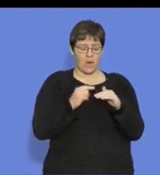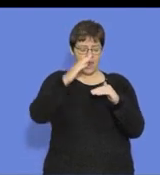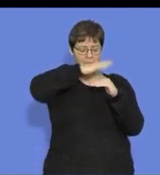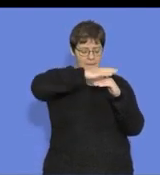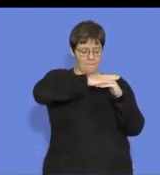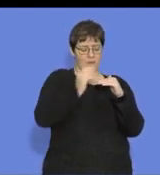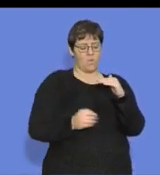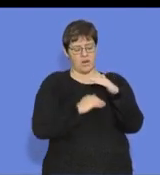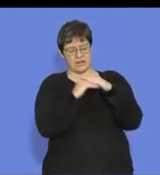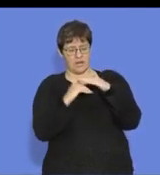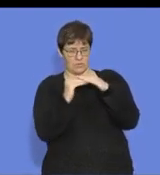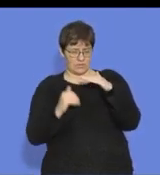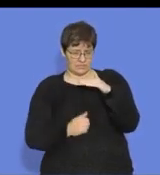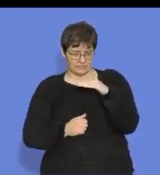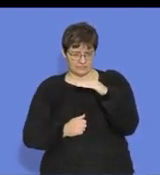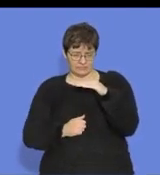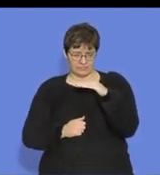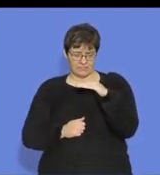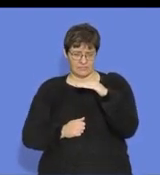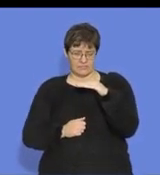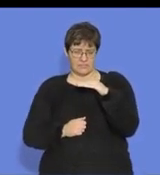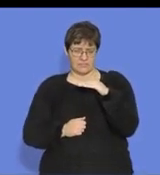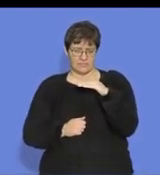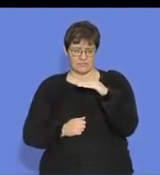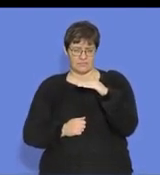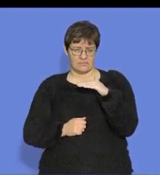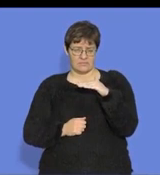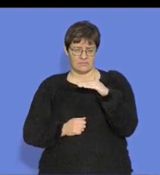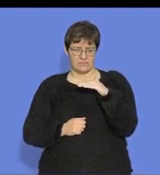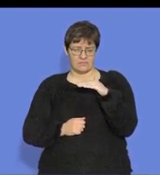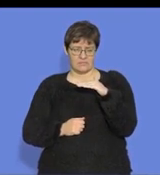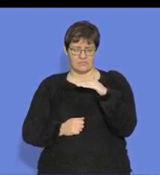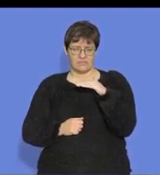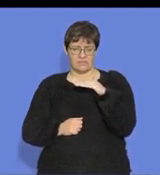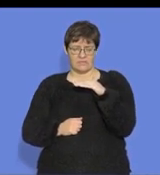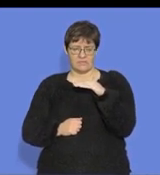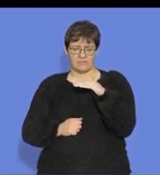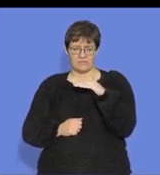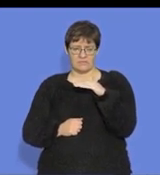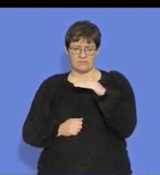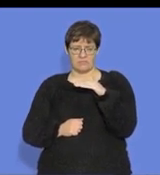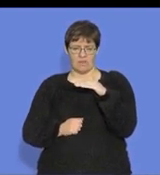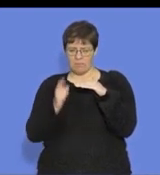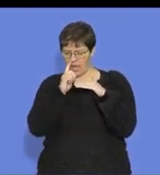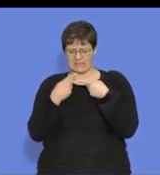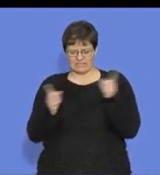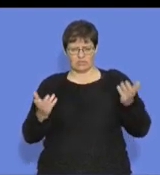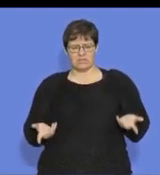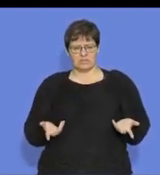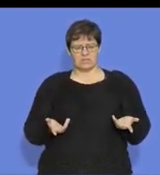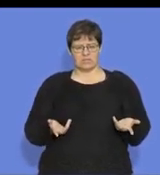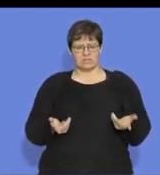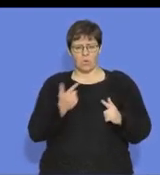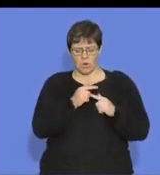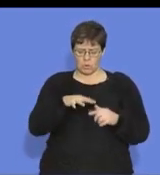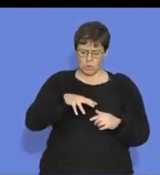only, the other one was the lower side of the leaf. And they look different now. The one has